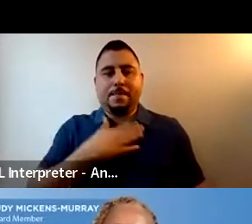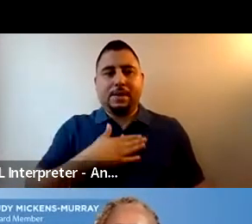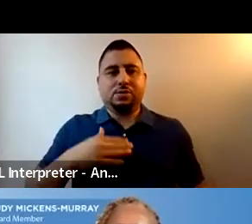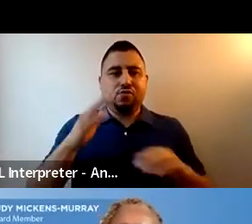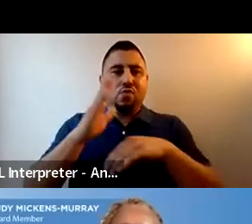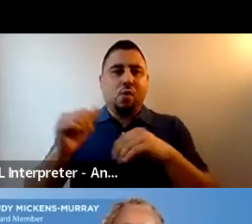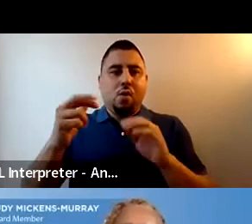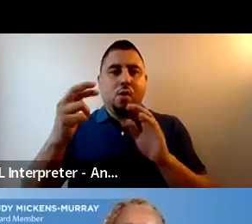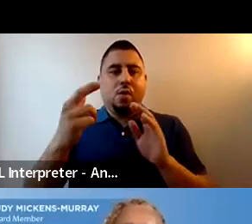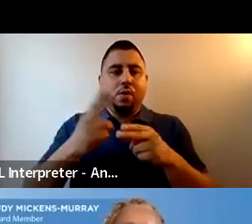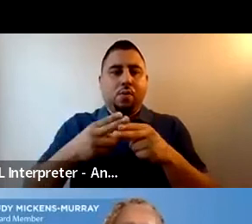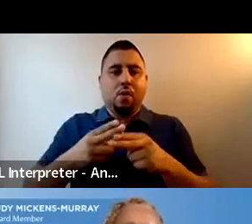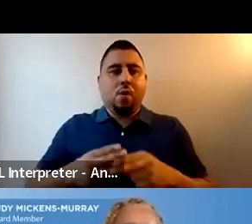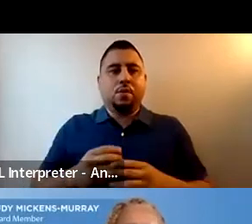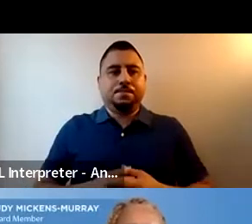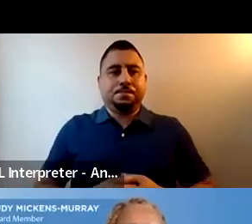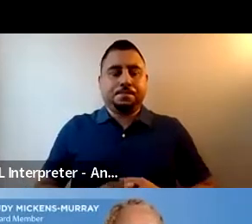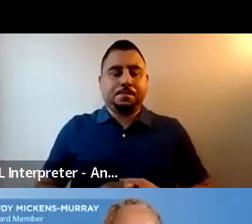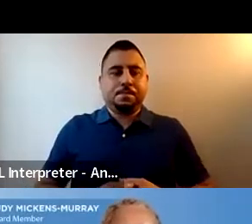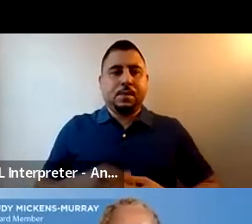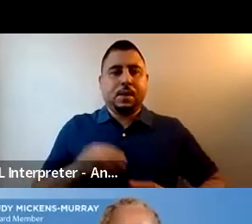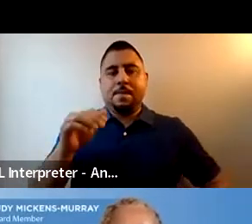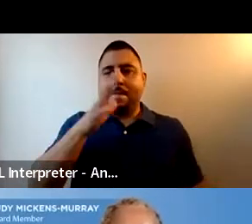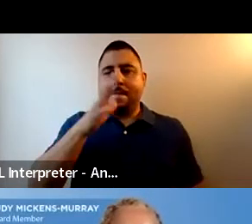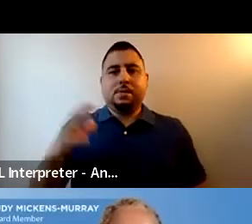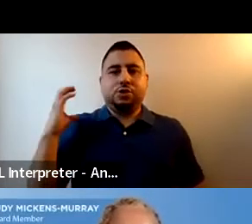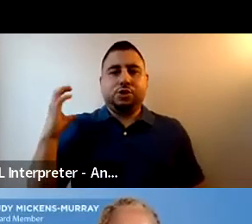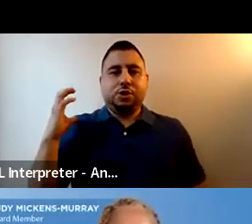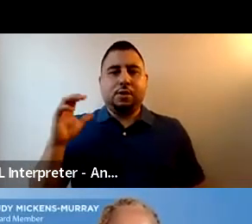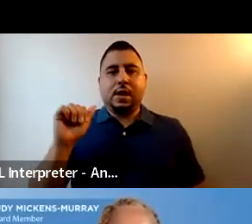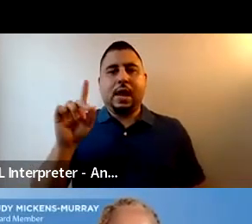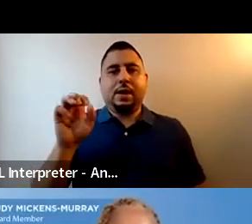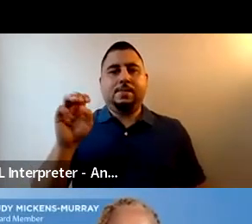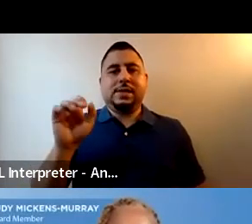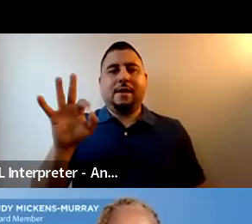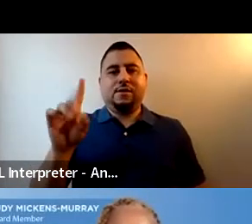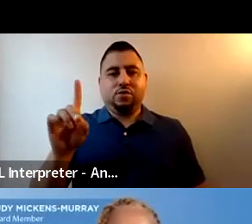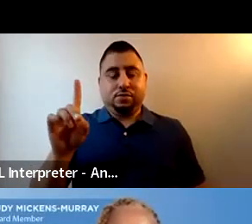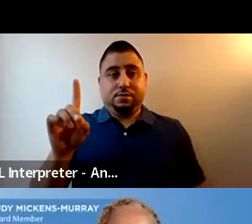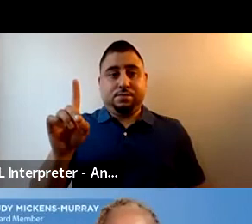call the roll? Yes, Madam Chair. Mrs. Adams Stafford?